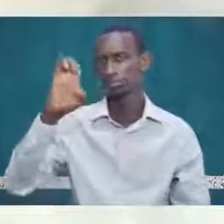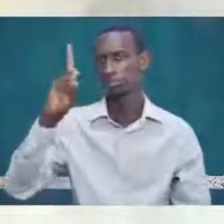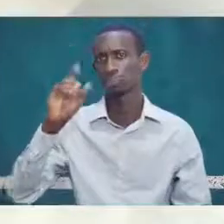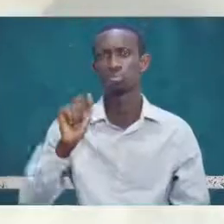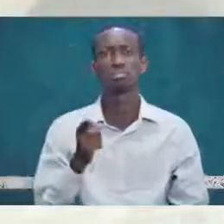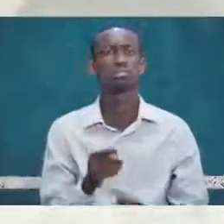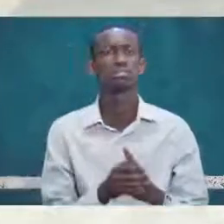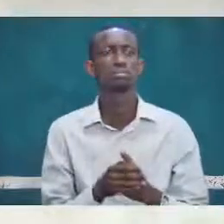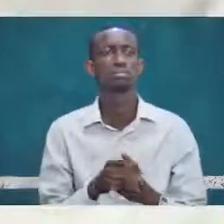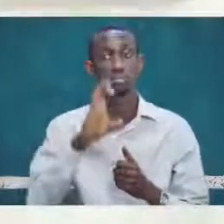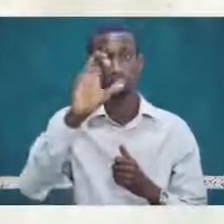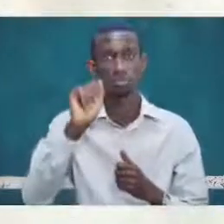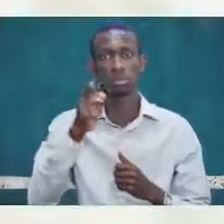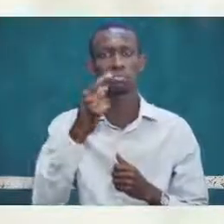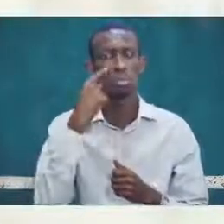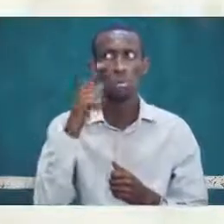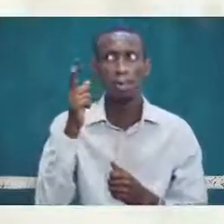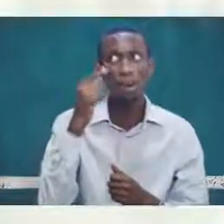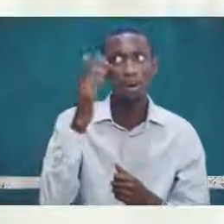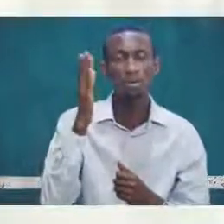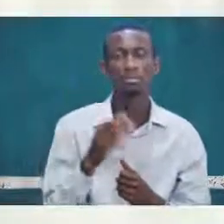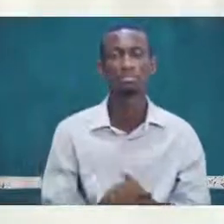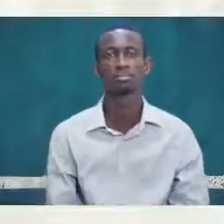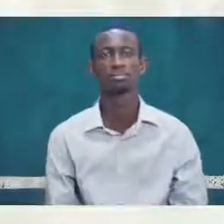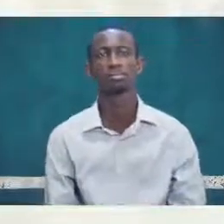take a look at it also, keenly please,